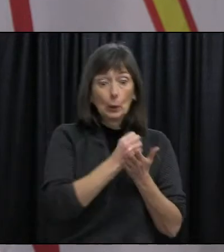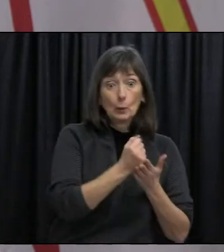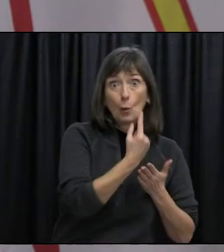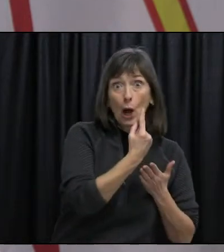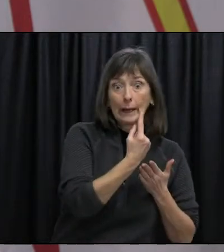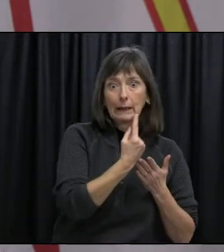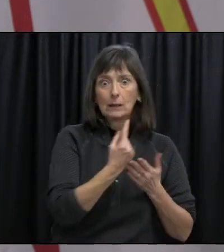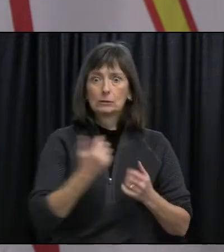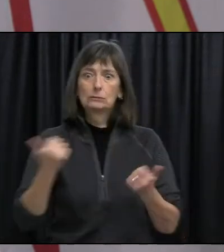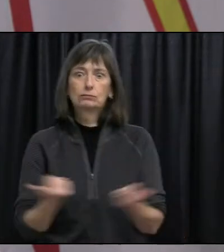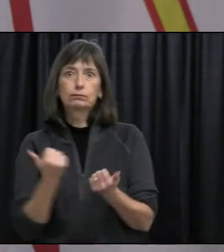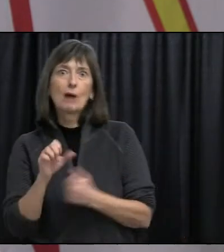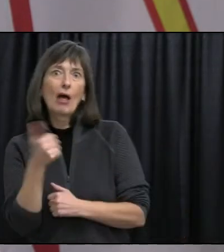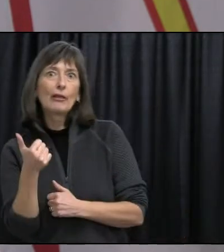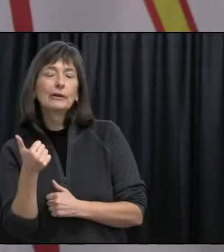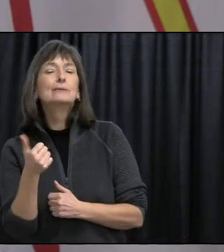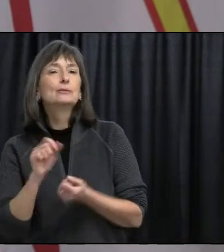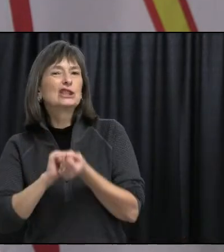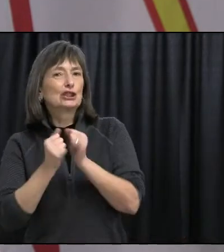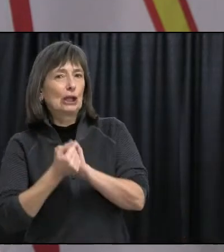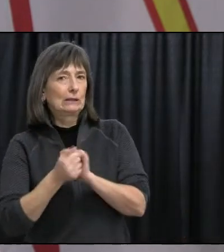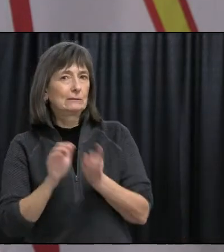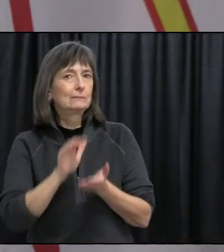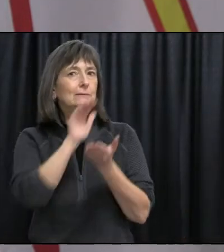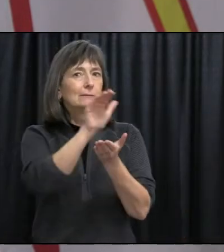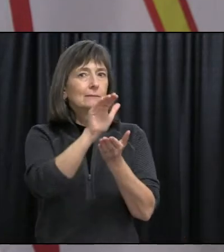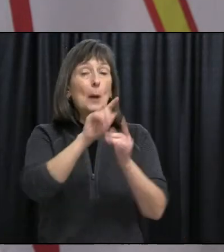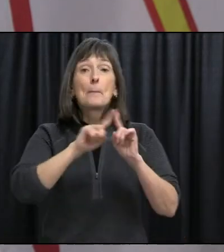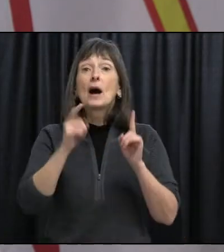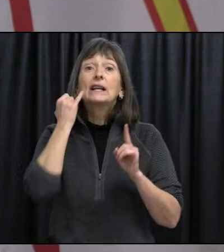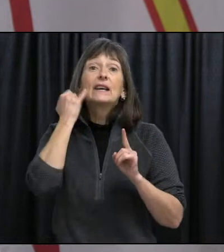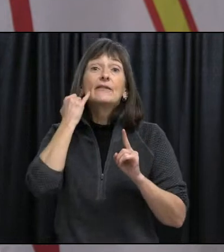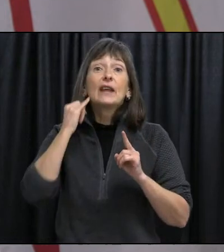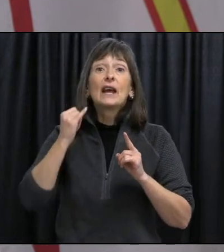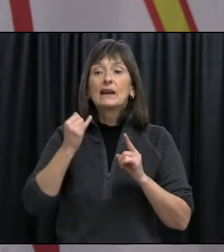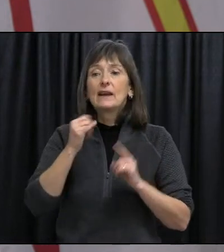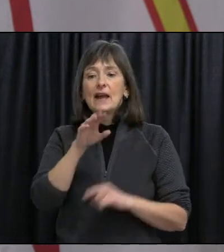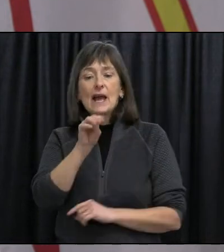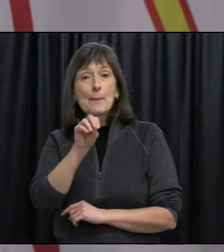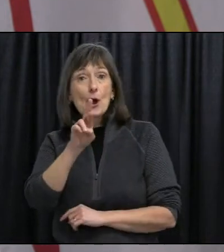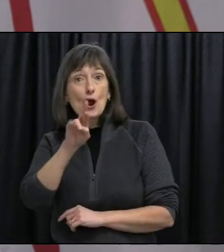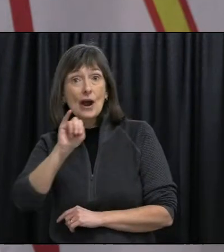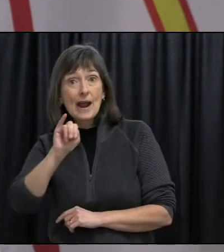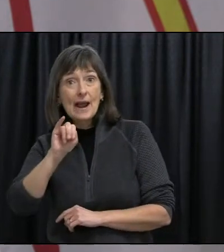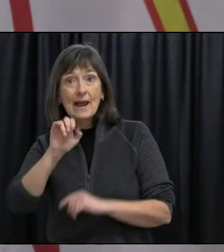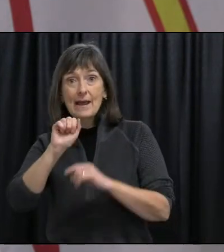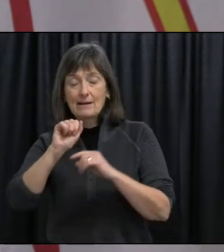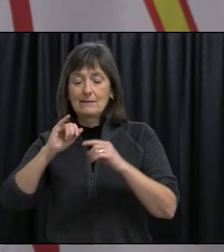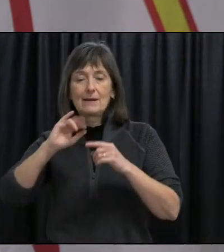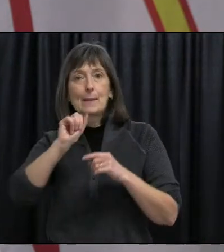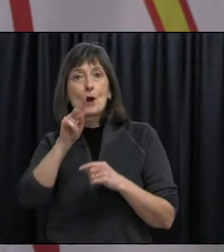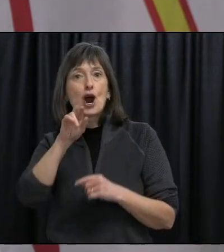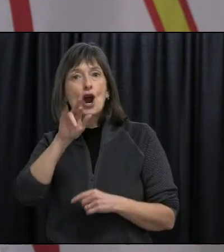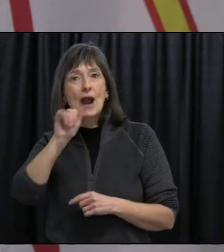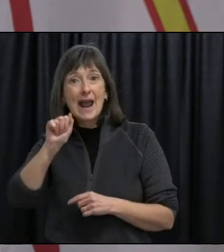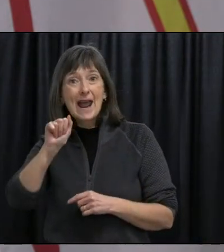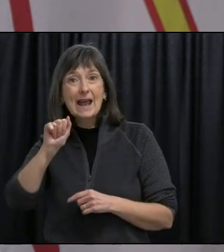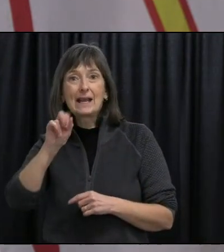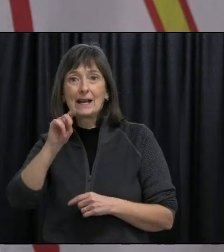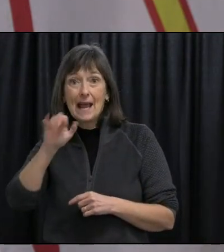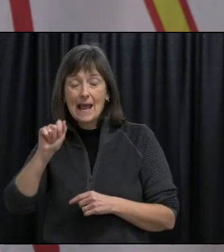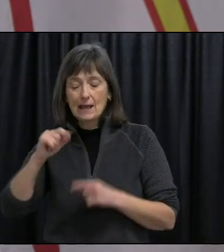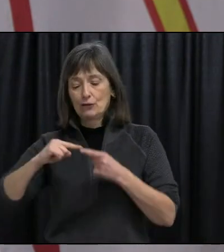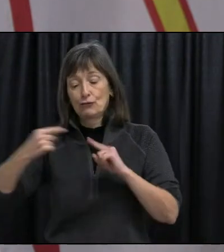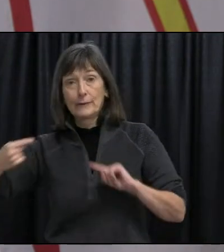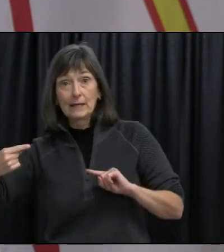will stick with the same type of vaccine. So if they had an mRNA vaccine at the beginning, we try to stick with an mRNA